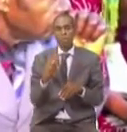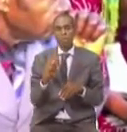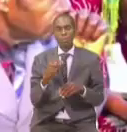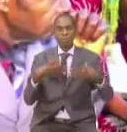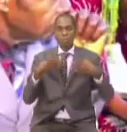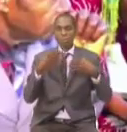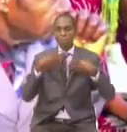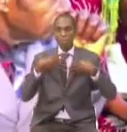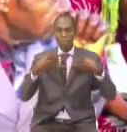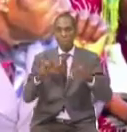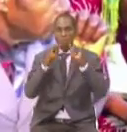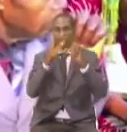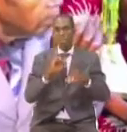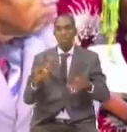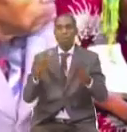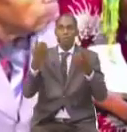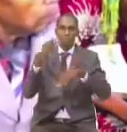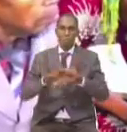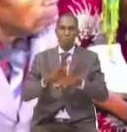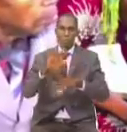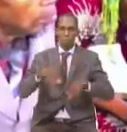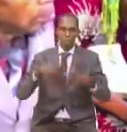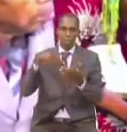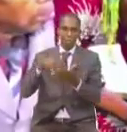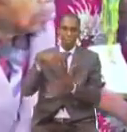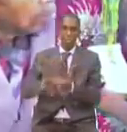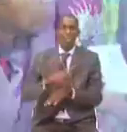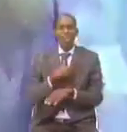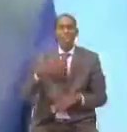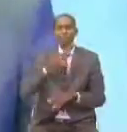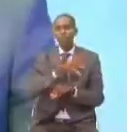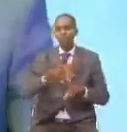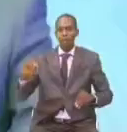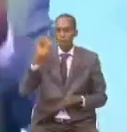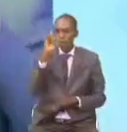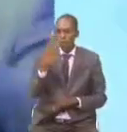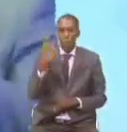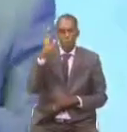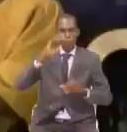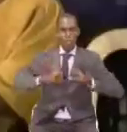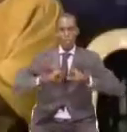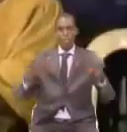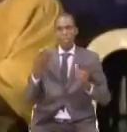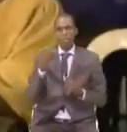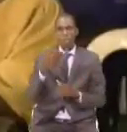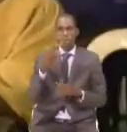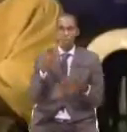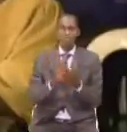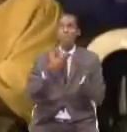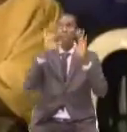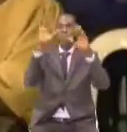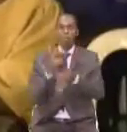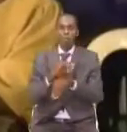redemption will come upon you tonight. And nobody will deny you of that miracle in Jesus'